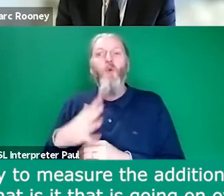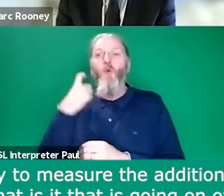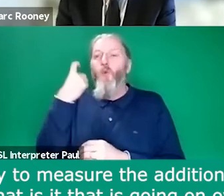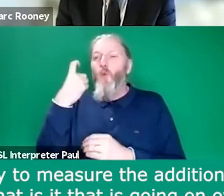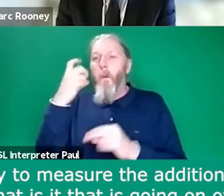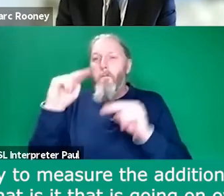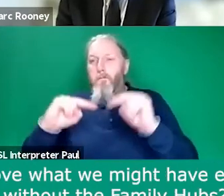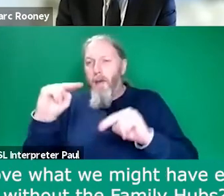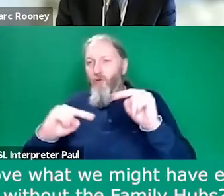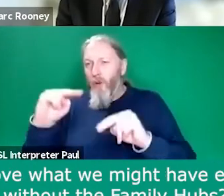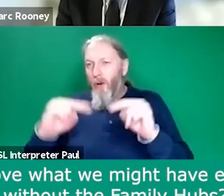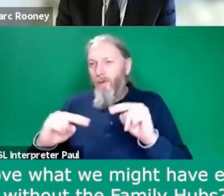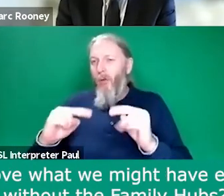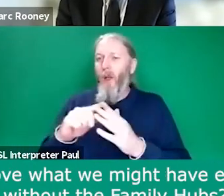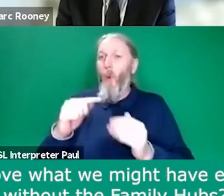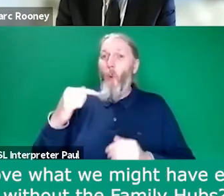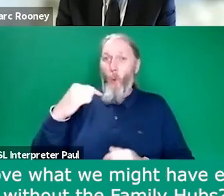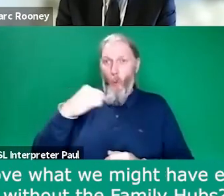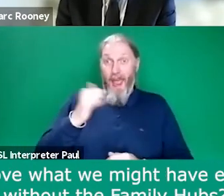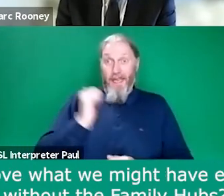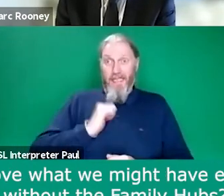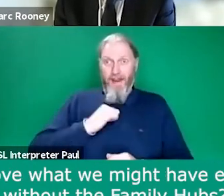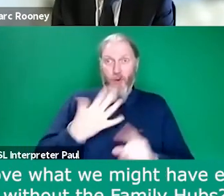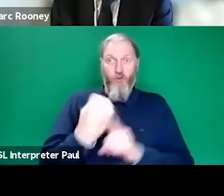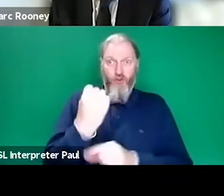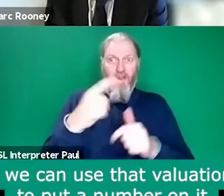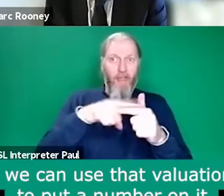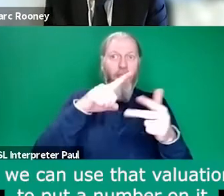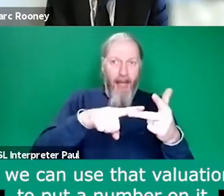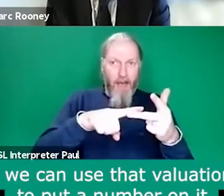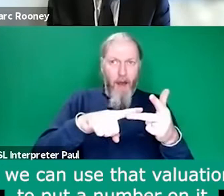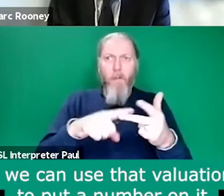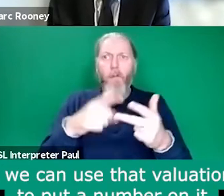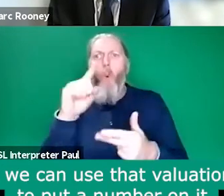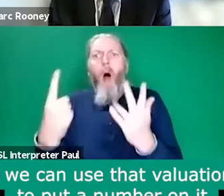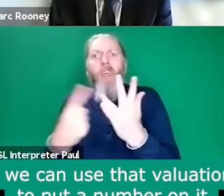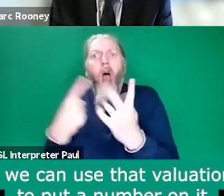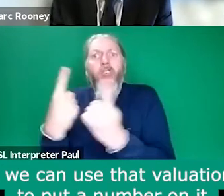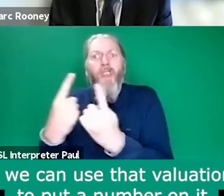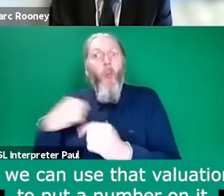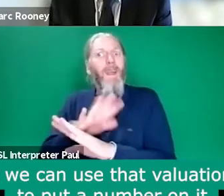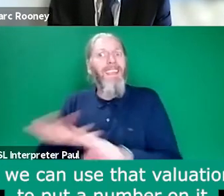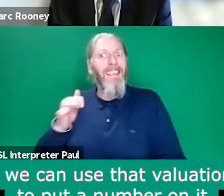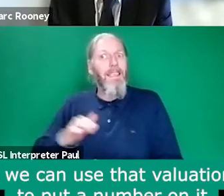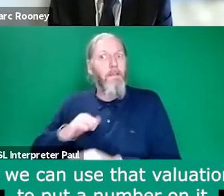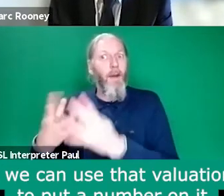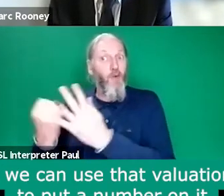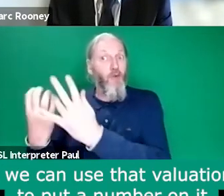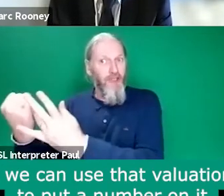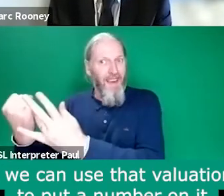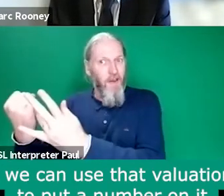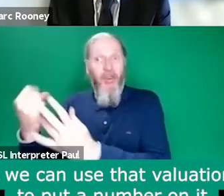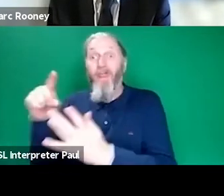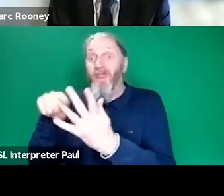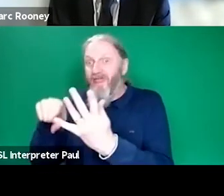is going on over and above what we might have expected without the family hubs? And then we can use that valuation method to put a